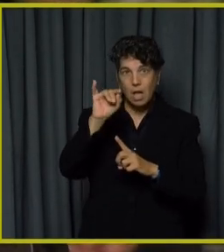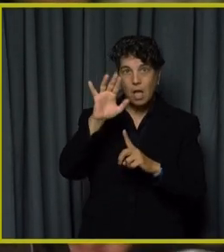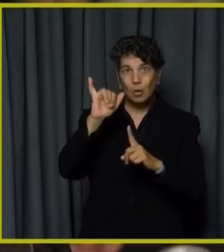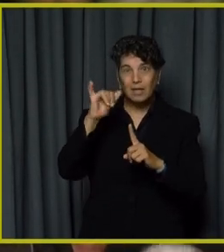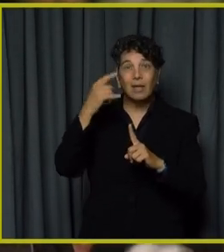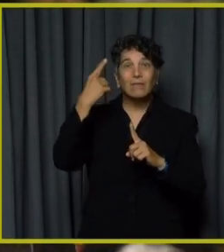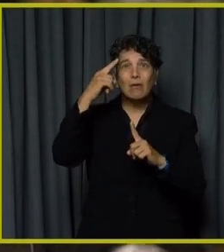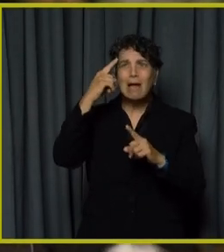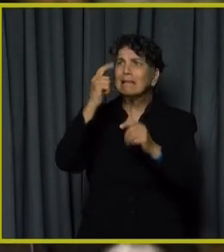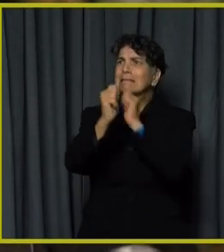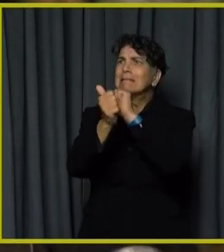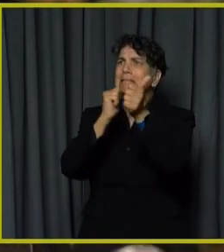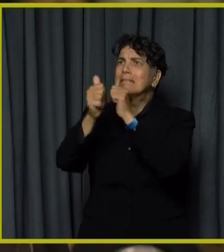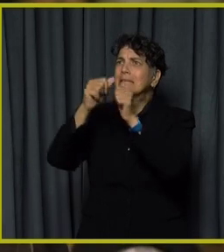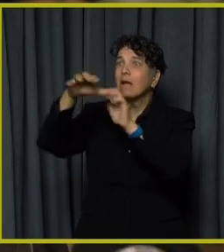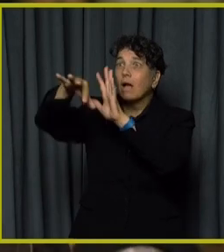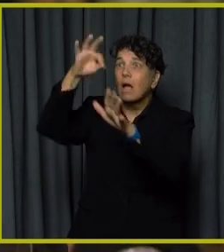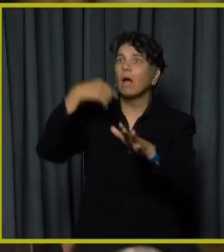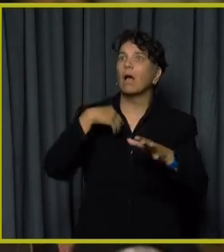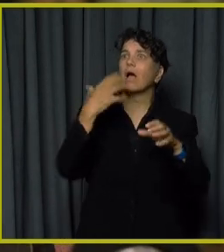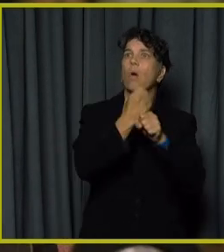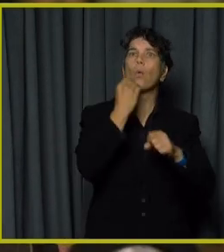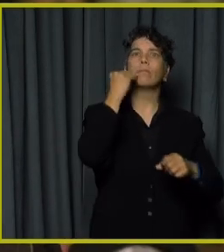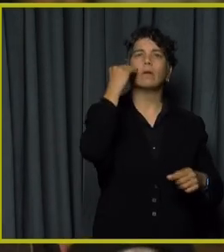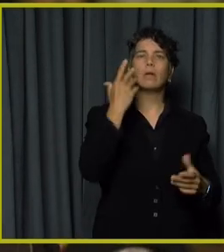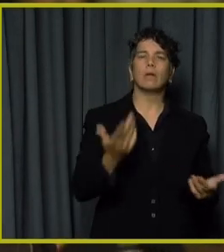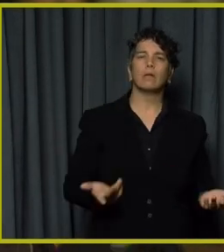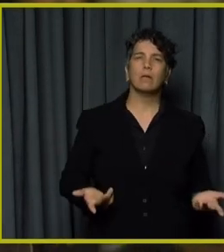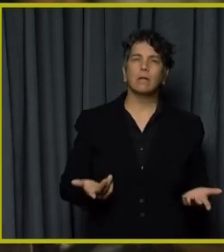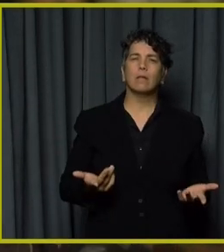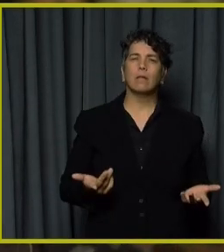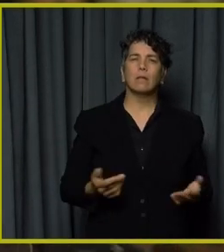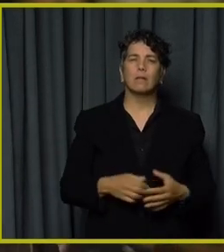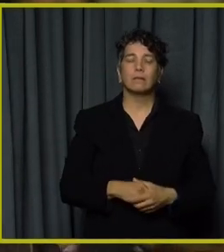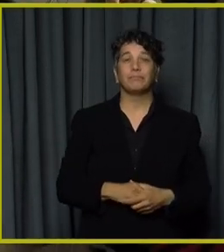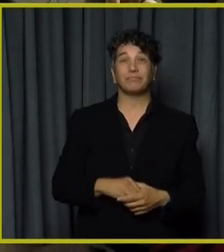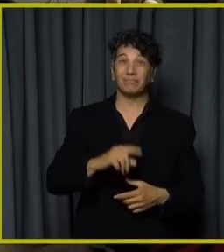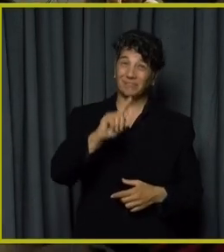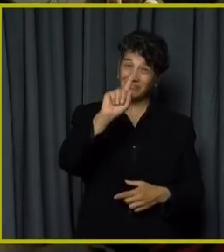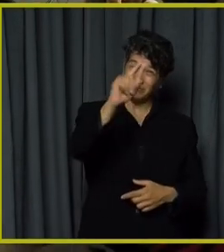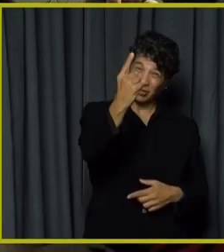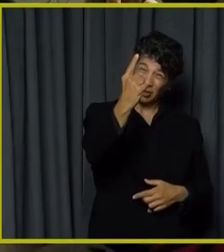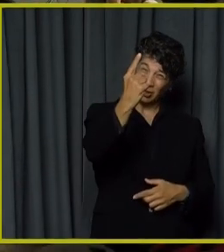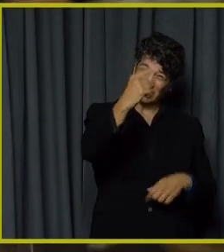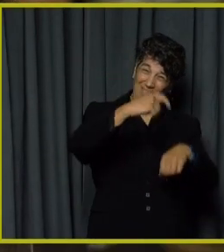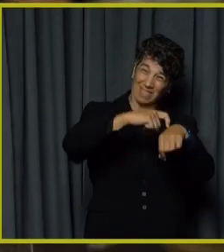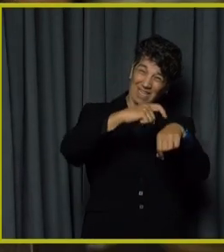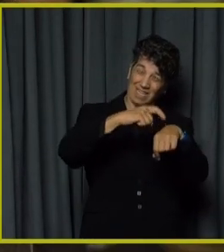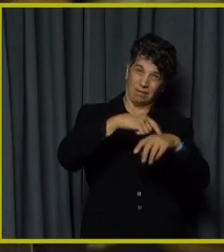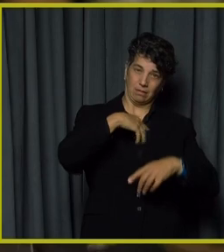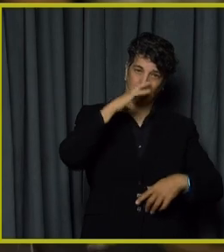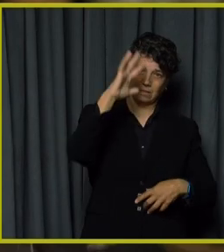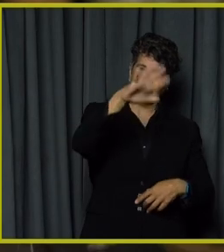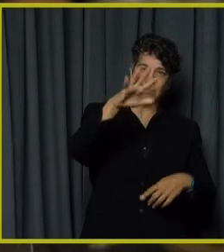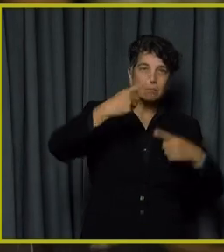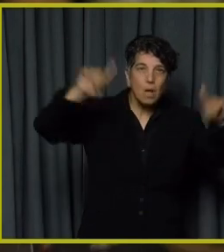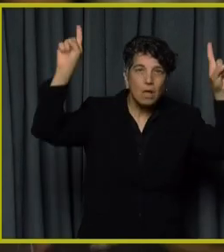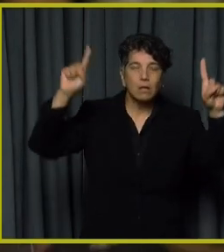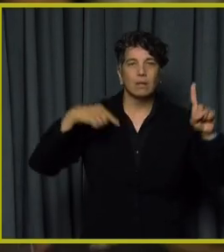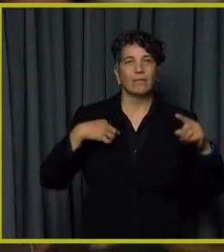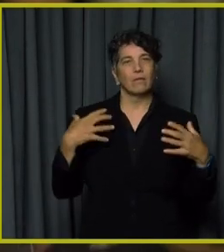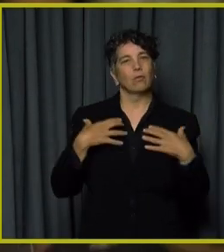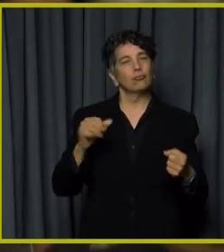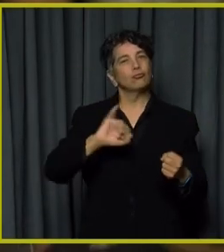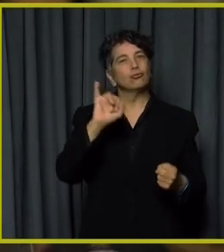health insurance for the very first time in my entire life. Can you imagine? First time. I've watched the police come by and take all